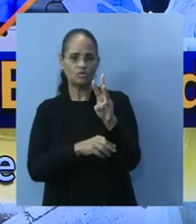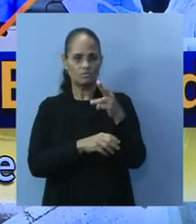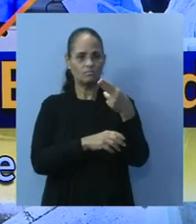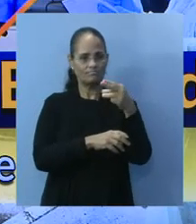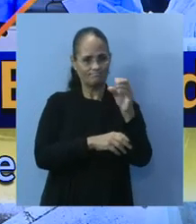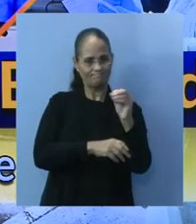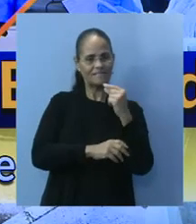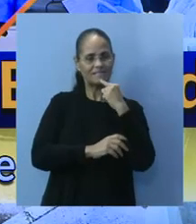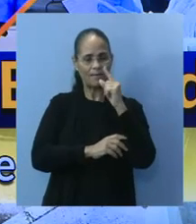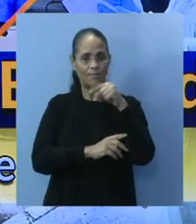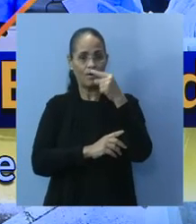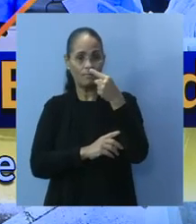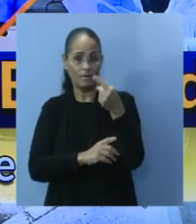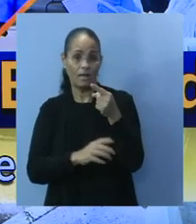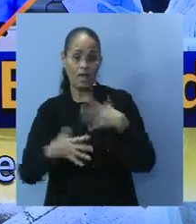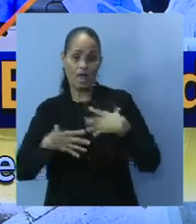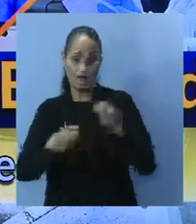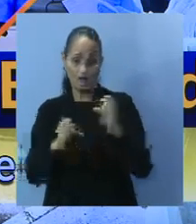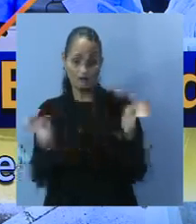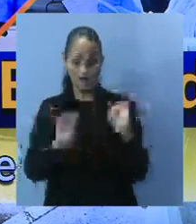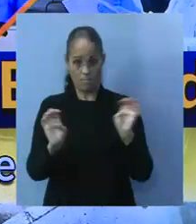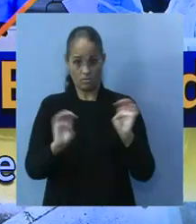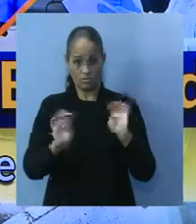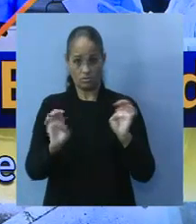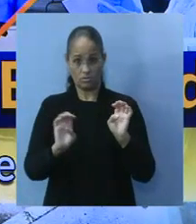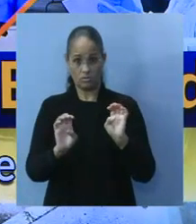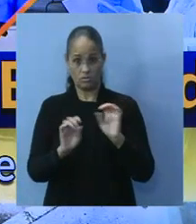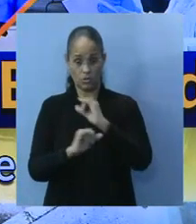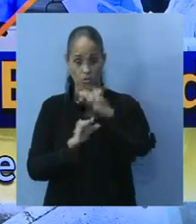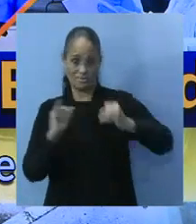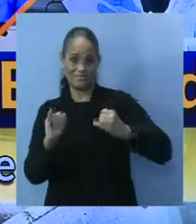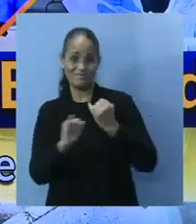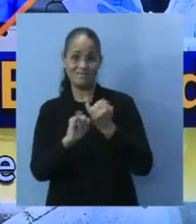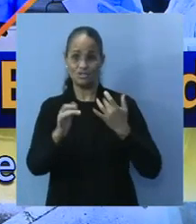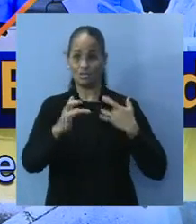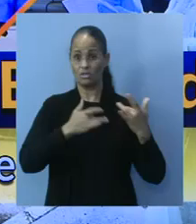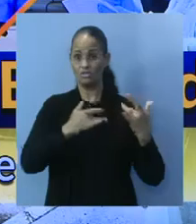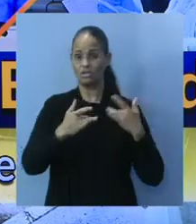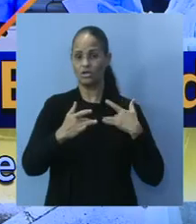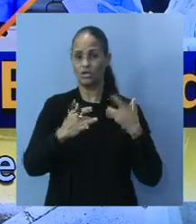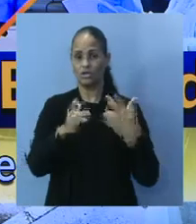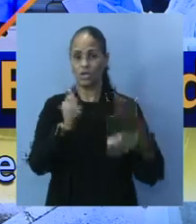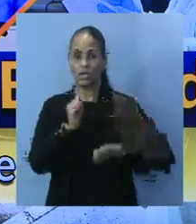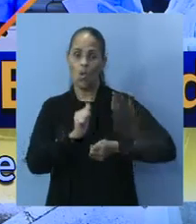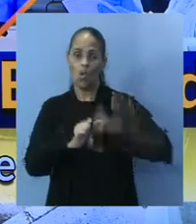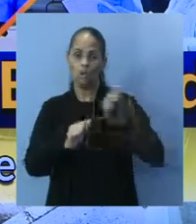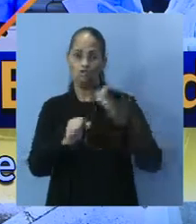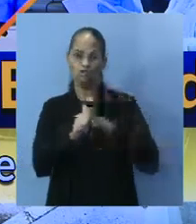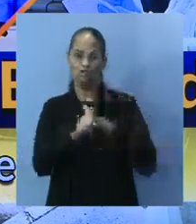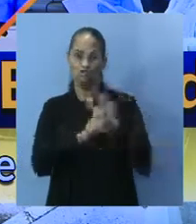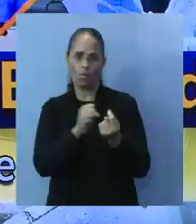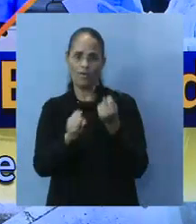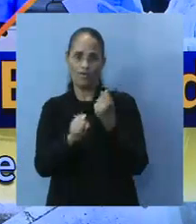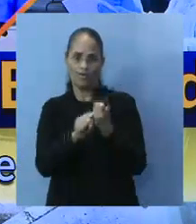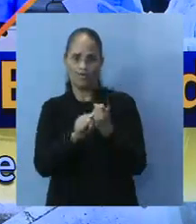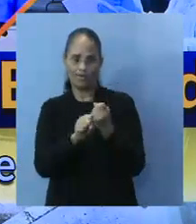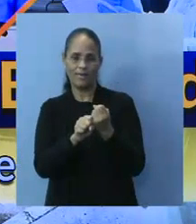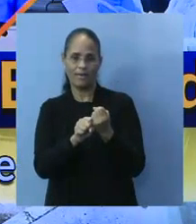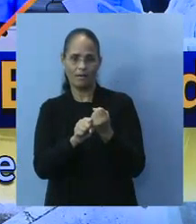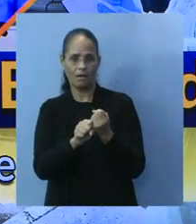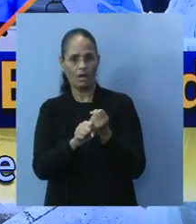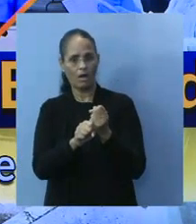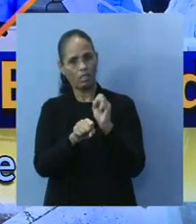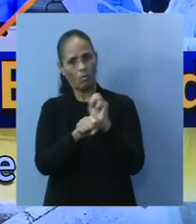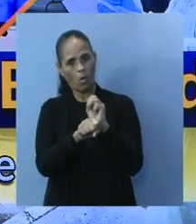was a public health emergency of international concern. That is where we are almost a full year later. And the work has been incredible